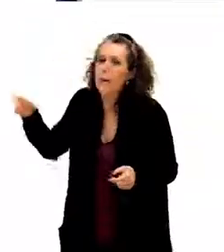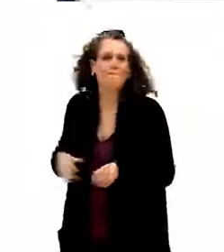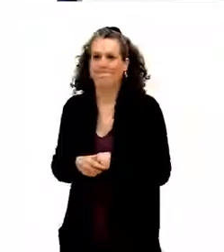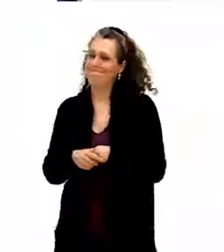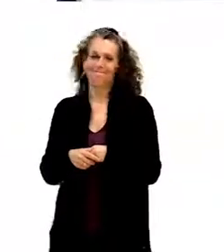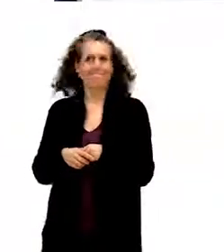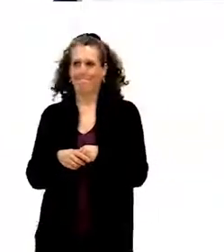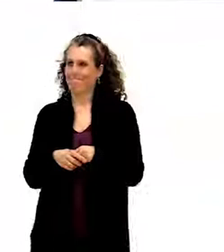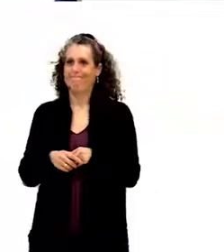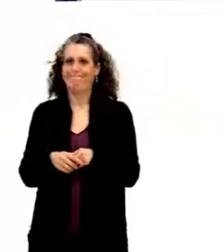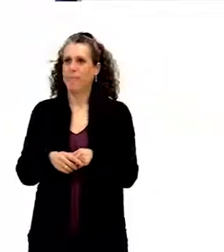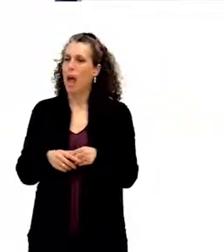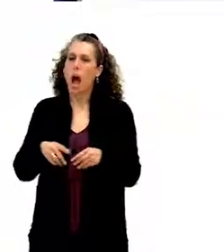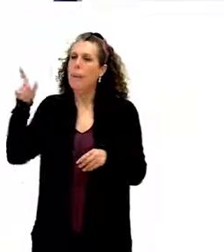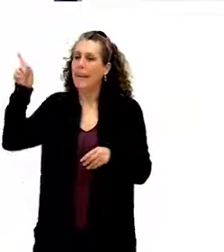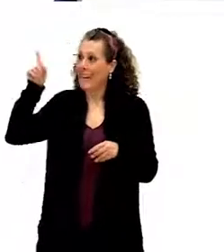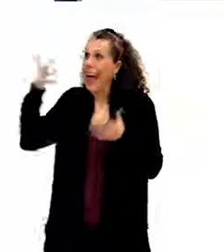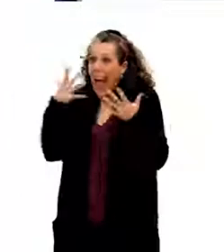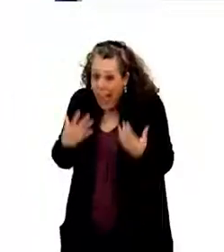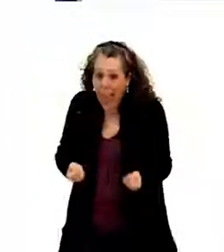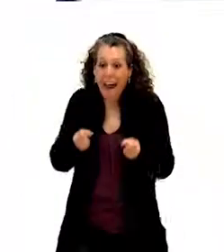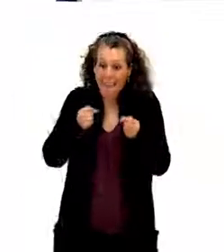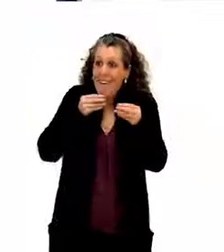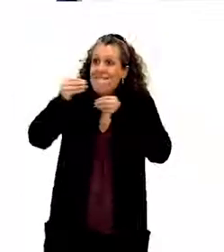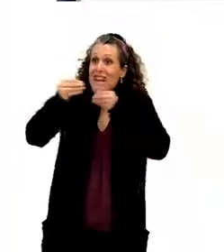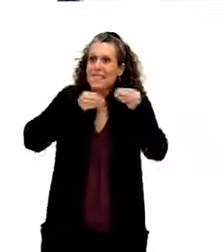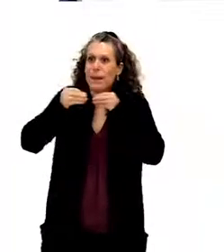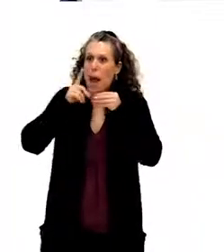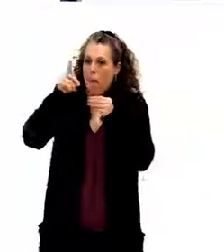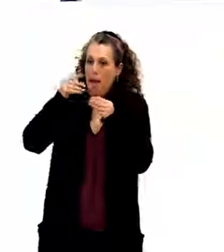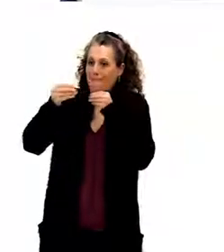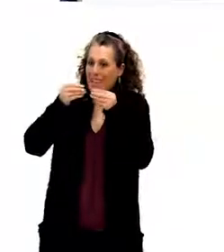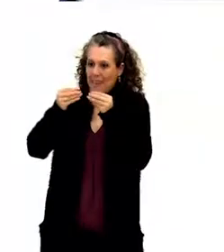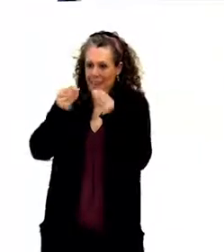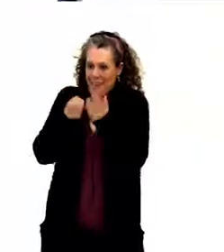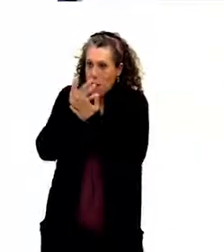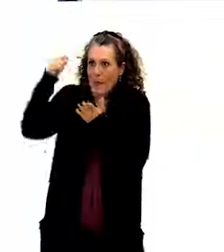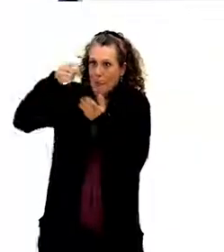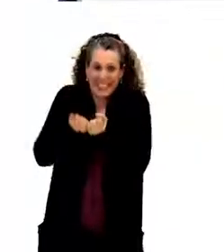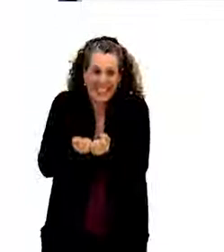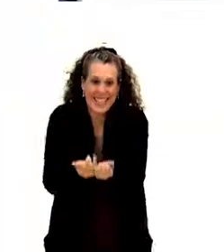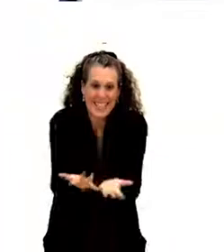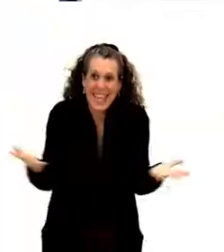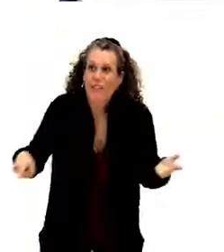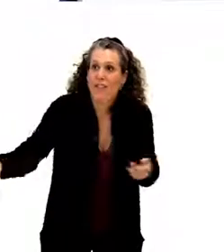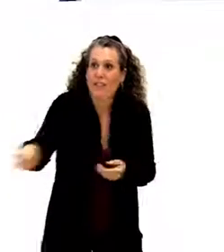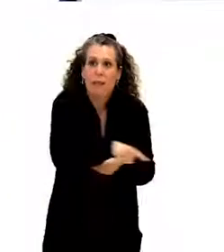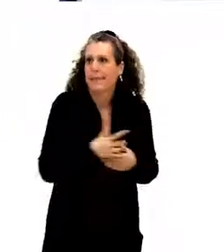failure of disseminating the flexibility of the regime and the rules into what can be done in